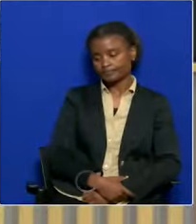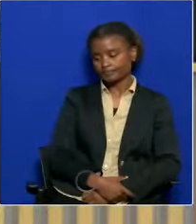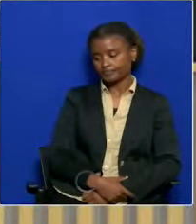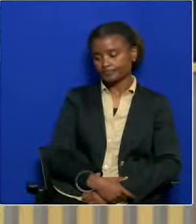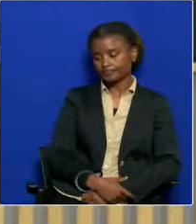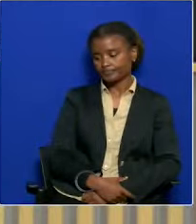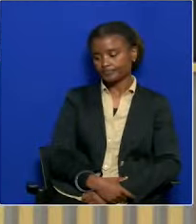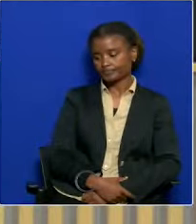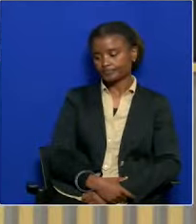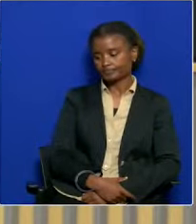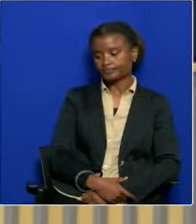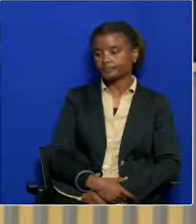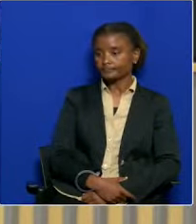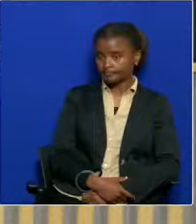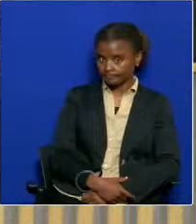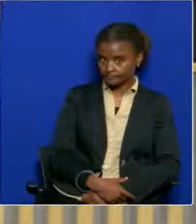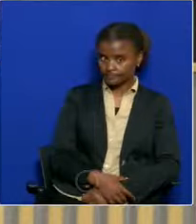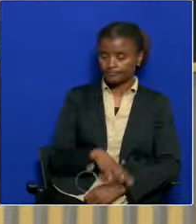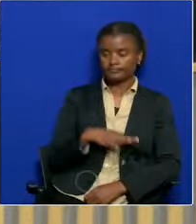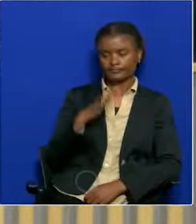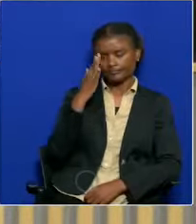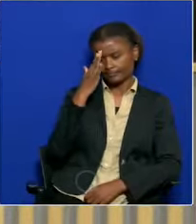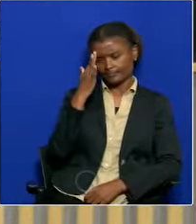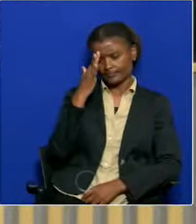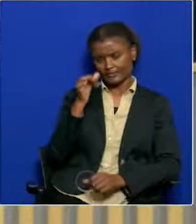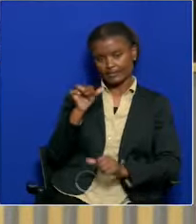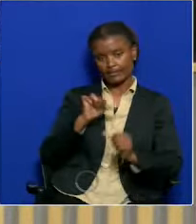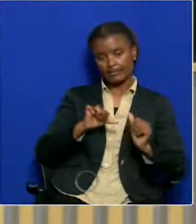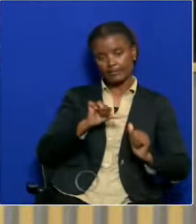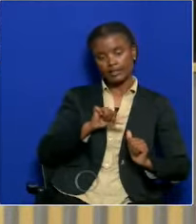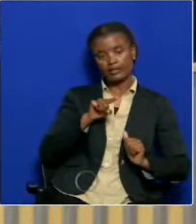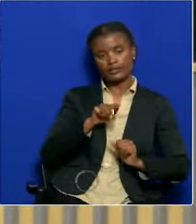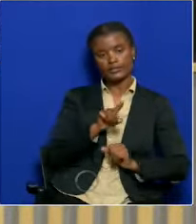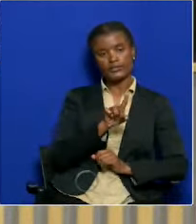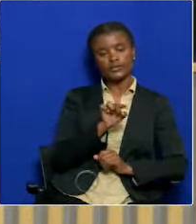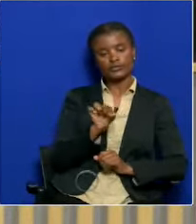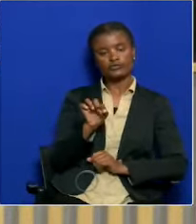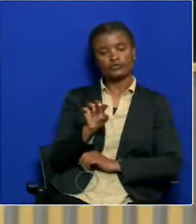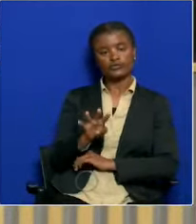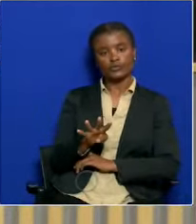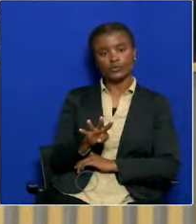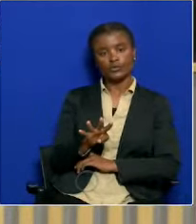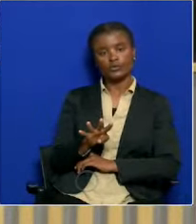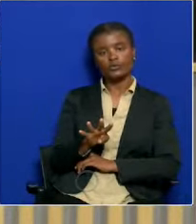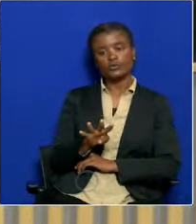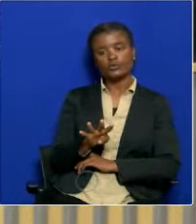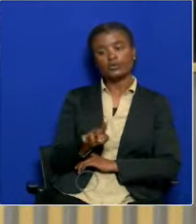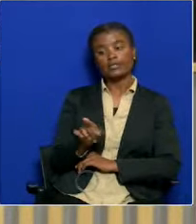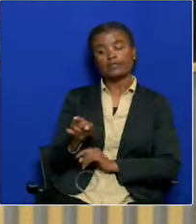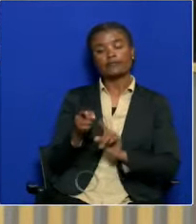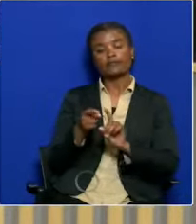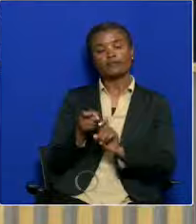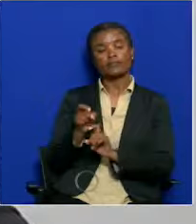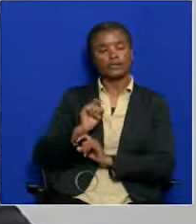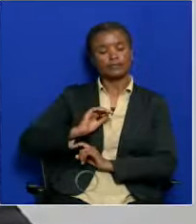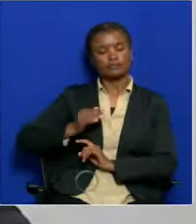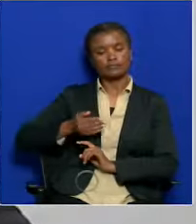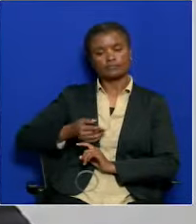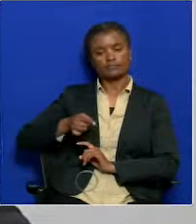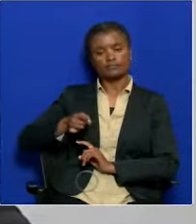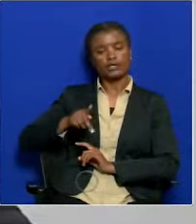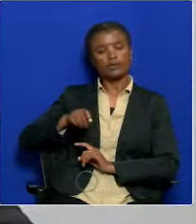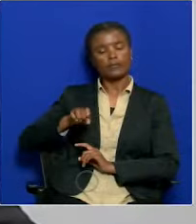I know I took you back to 1 to 4, which is when Ms. Poe started. I think it ends at page